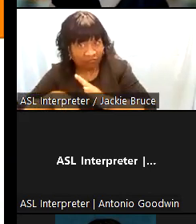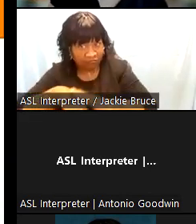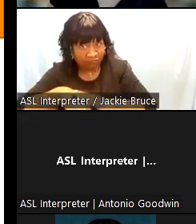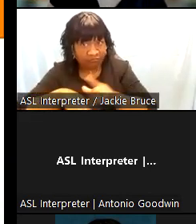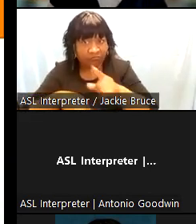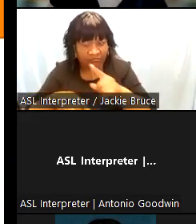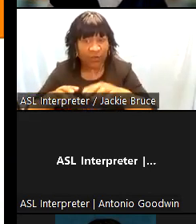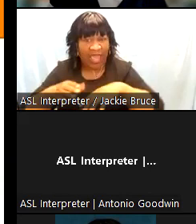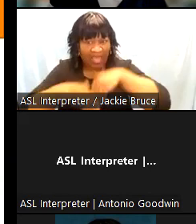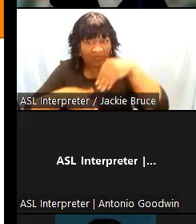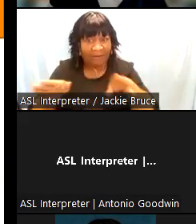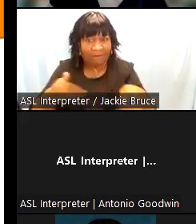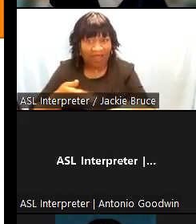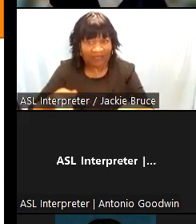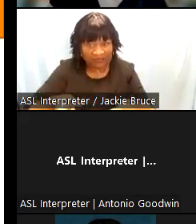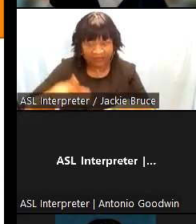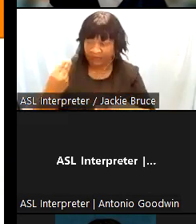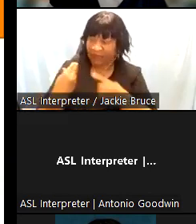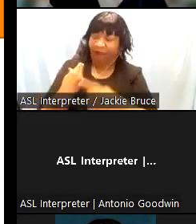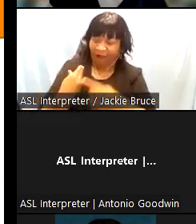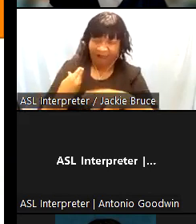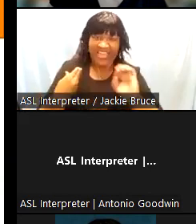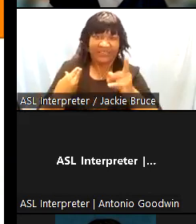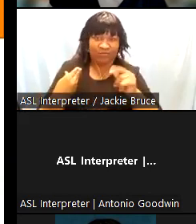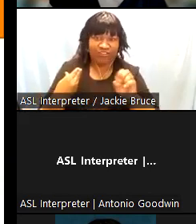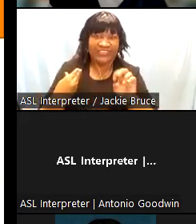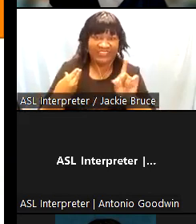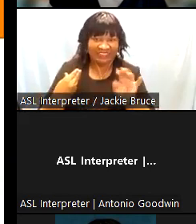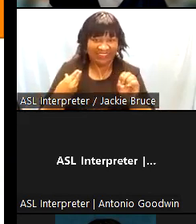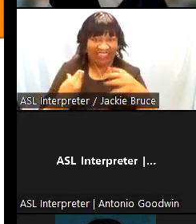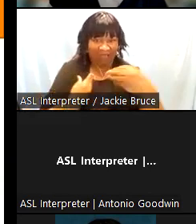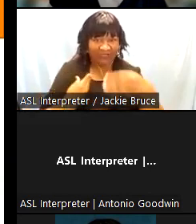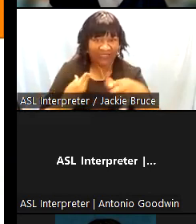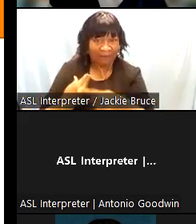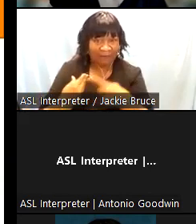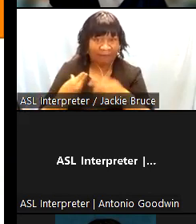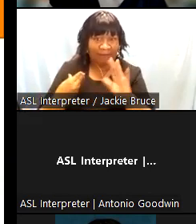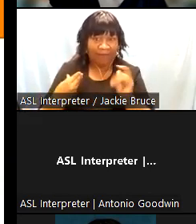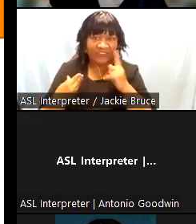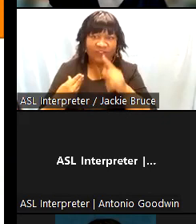confusing. So you really want to look at that, only the expiration date on the outside of the box.